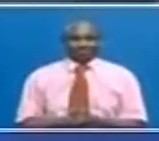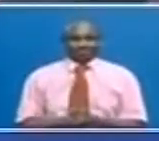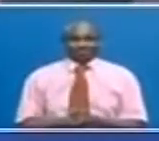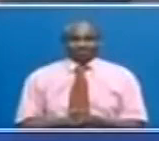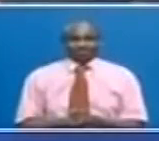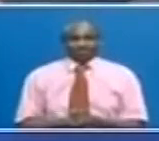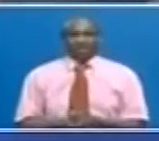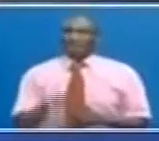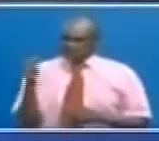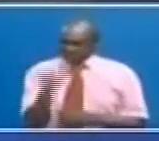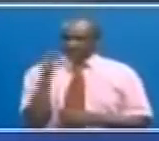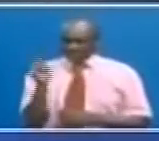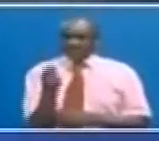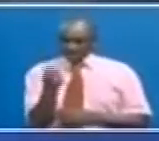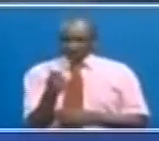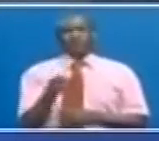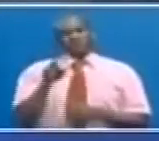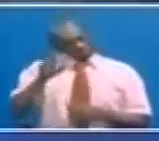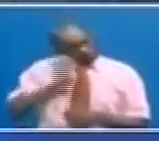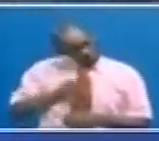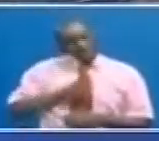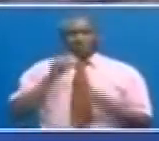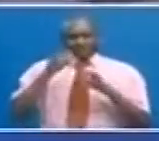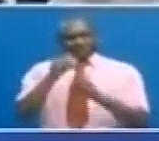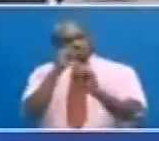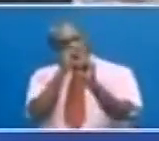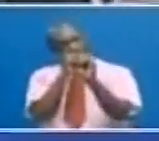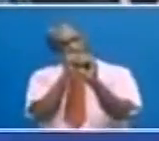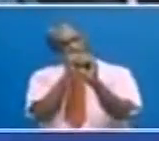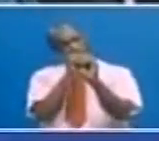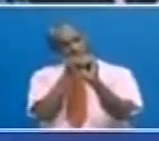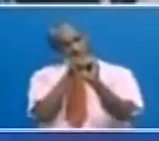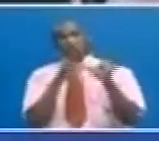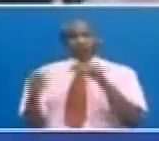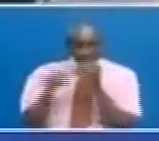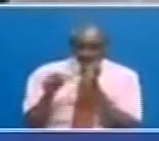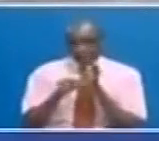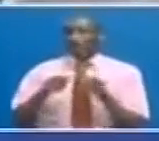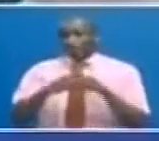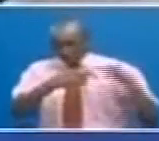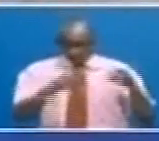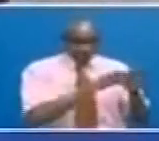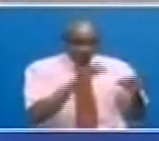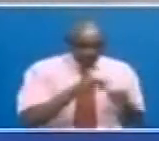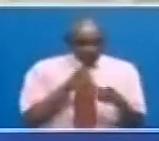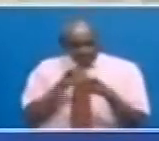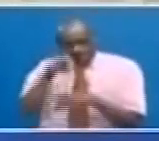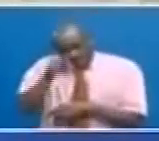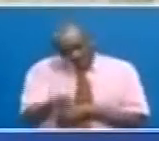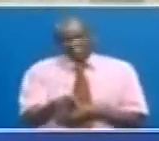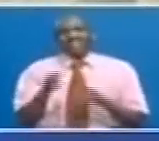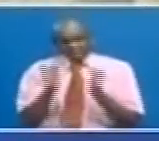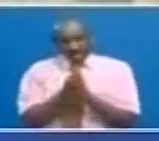For the last several months, Anne Waiguru has been in the eye of a storm, painted by the opposition coalition code as